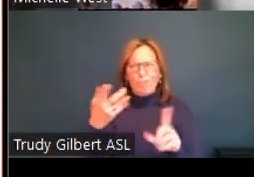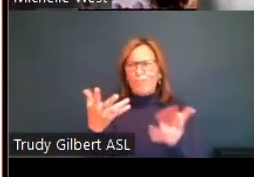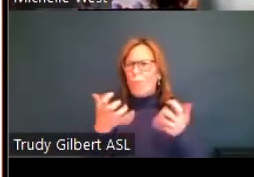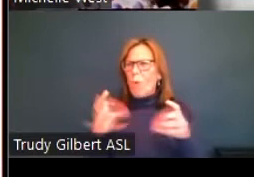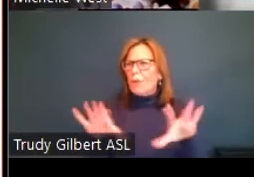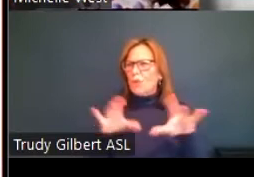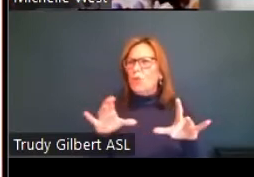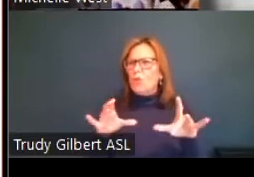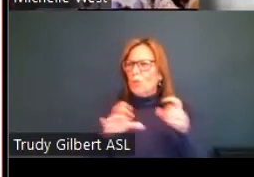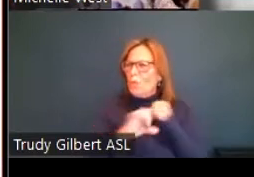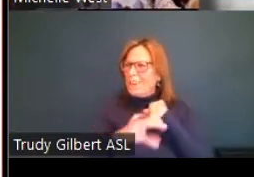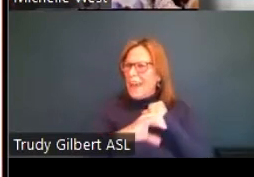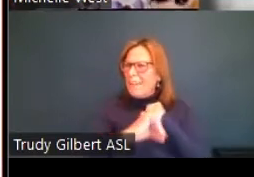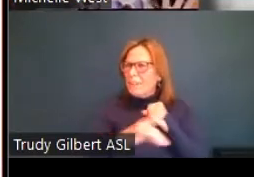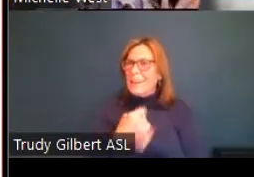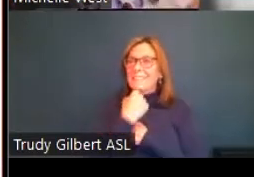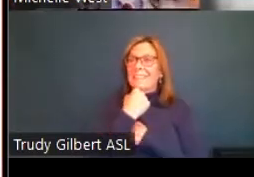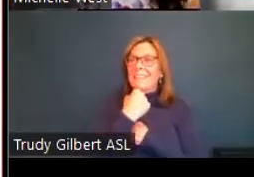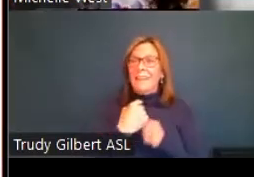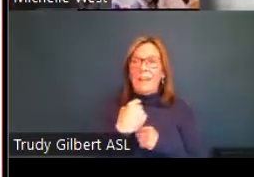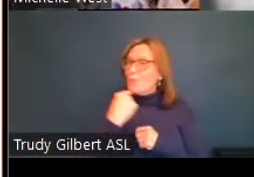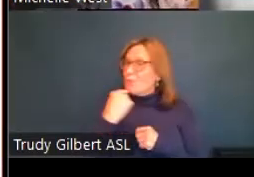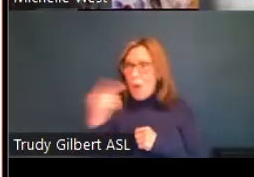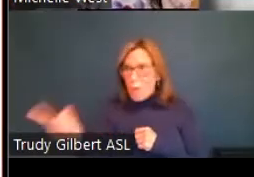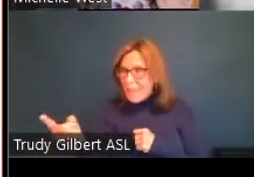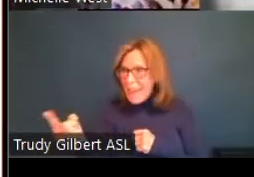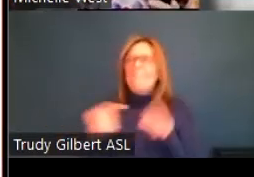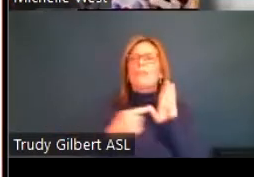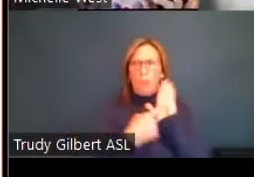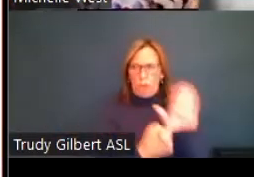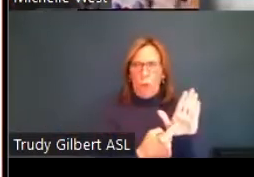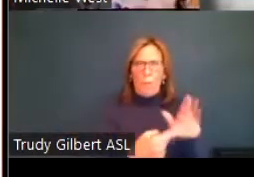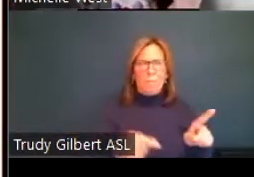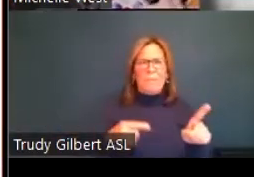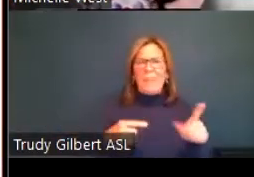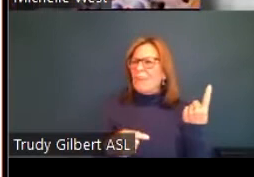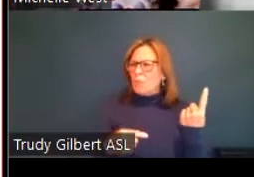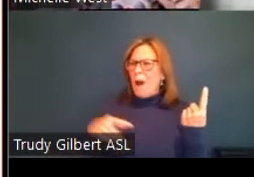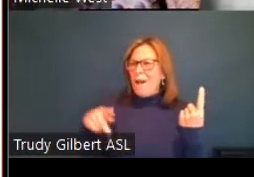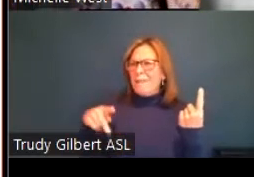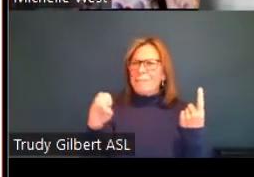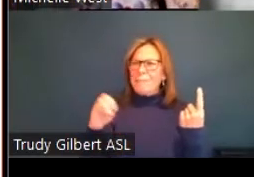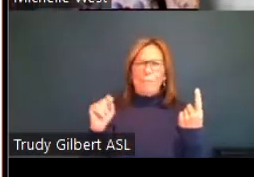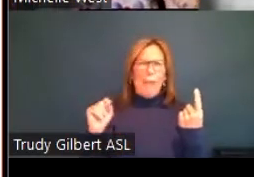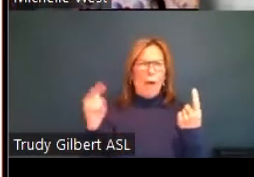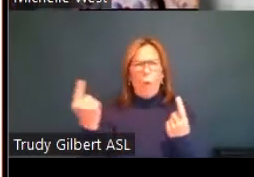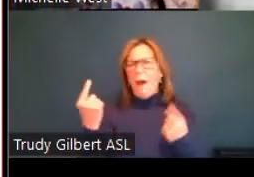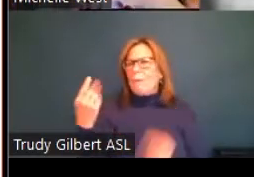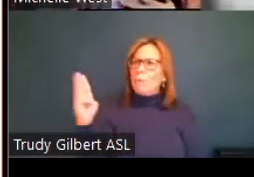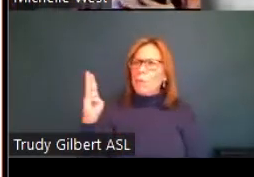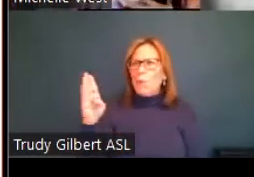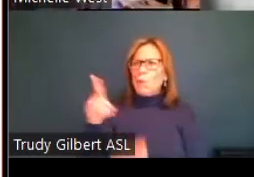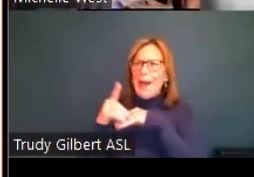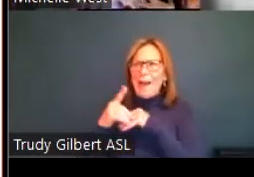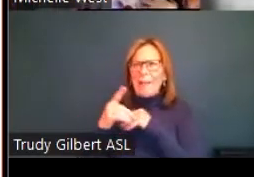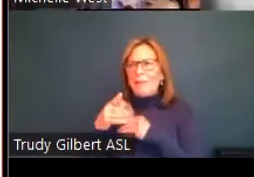tell. All right. Here's the pet one, Blue Diamond Pet Food. I